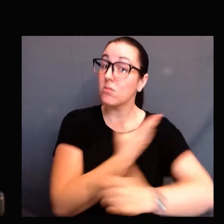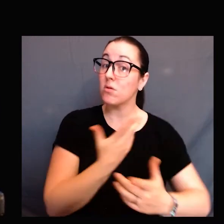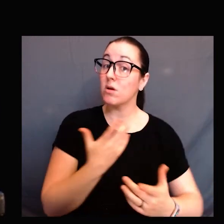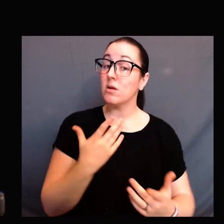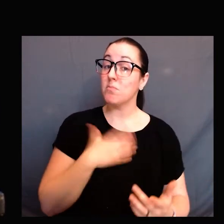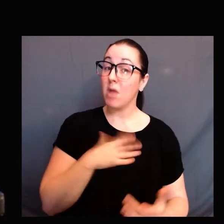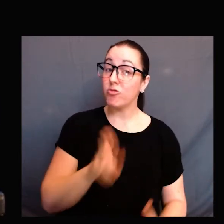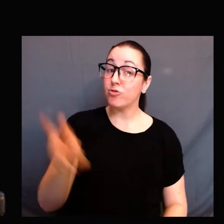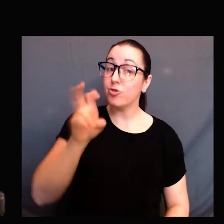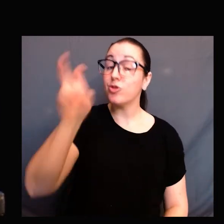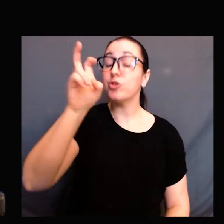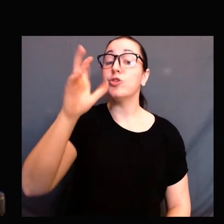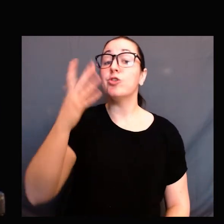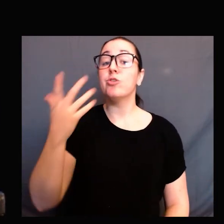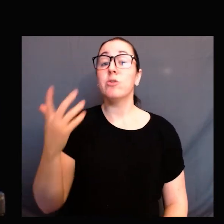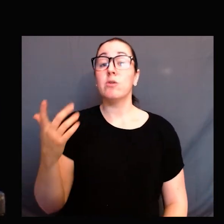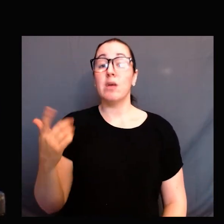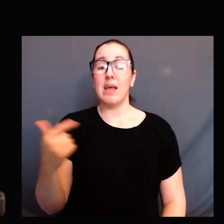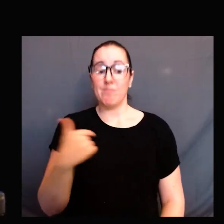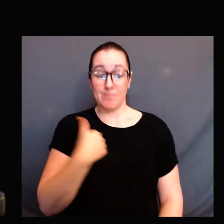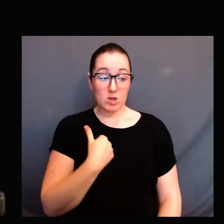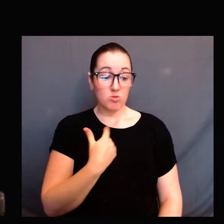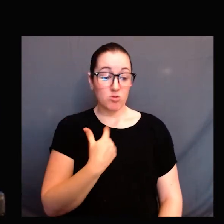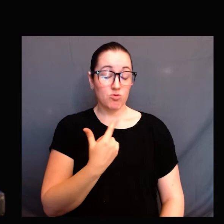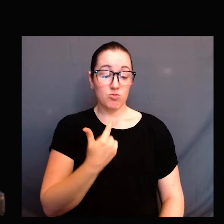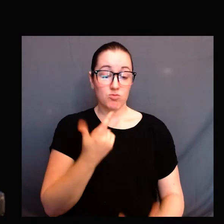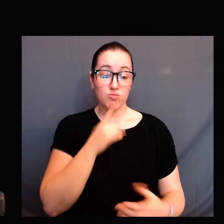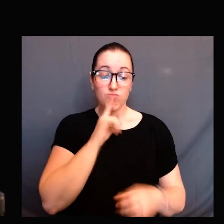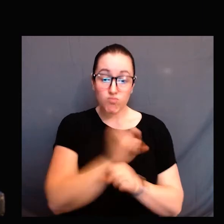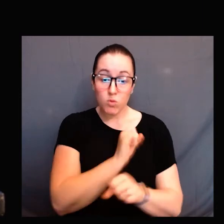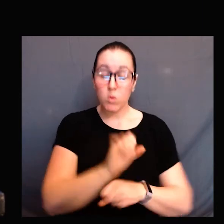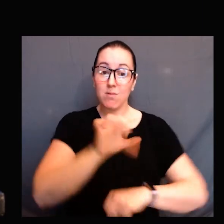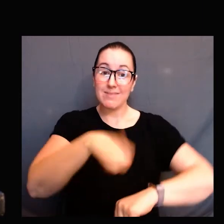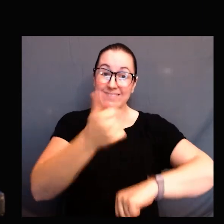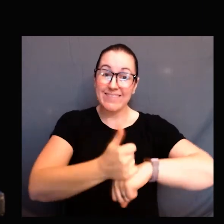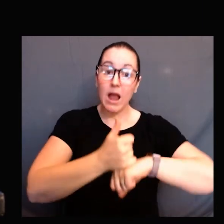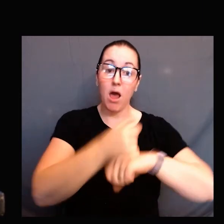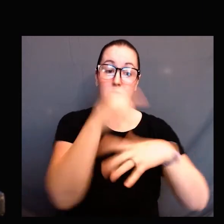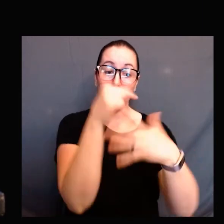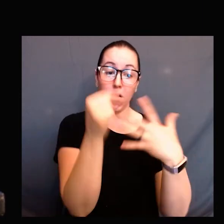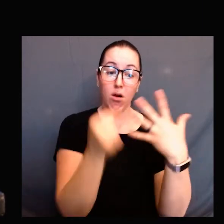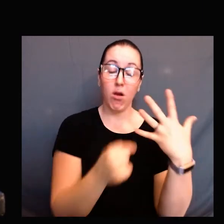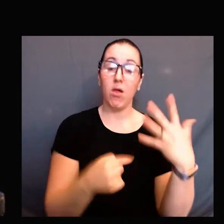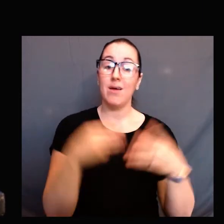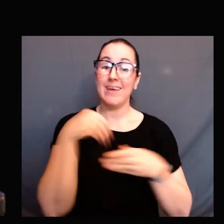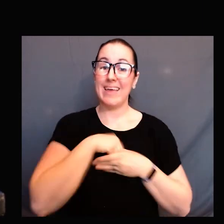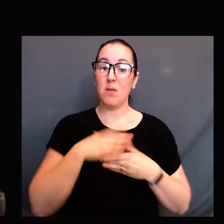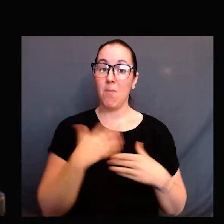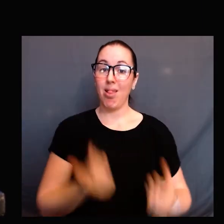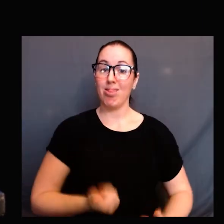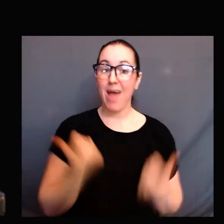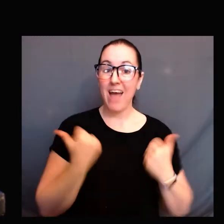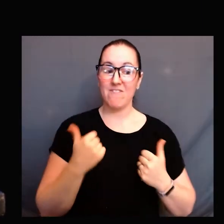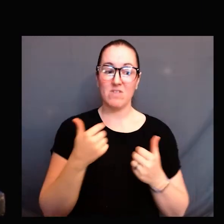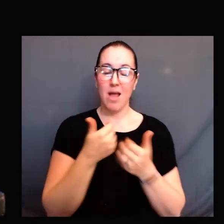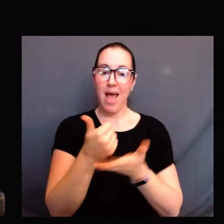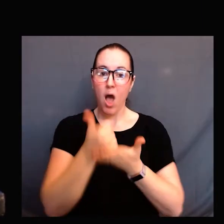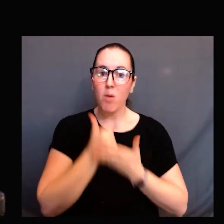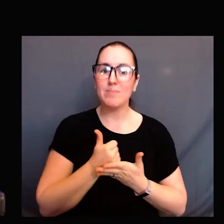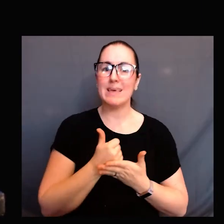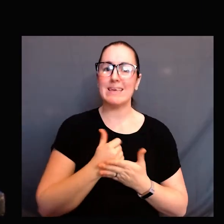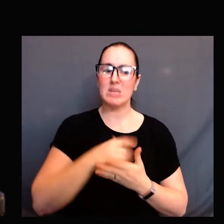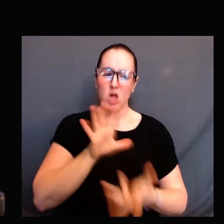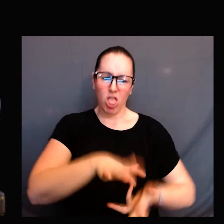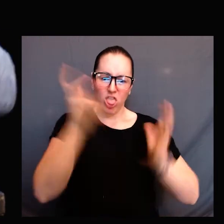my journey? Have I really put some things in place in my life that are going to help me avoid the great crashes